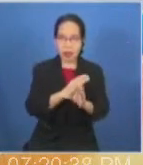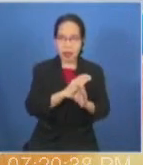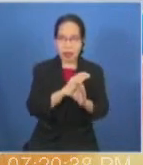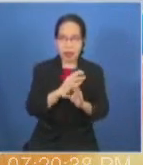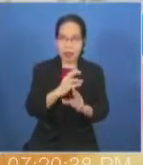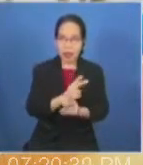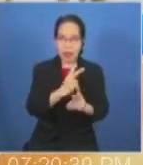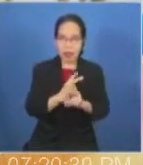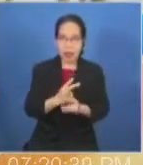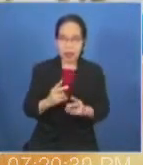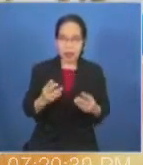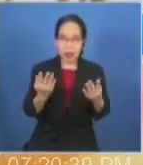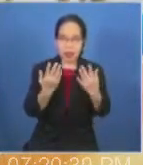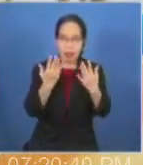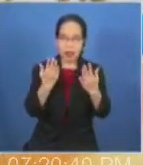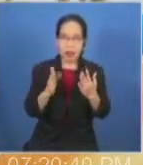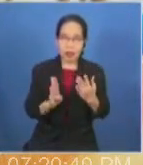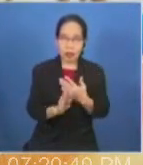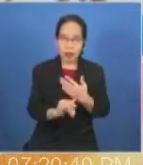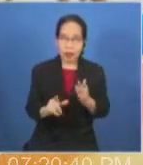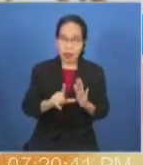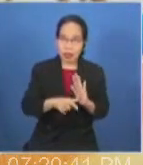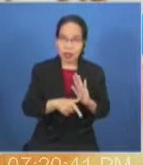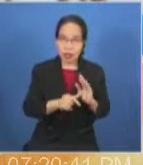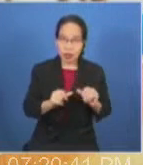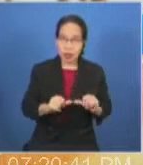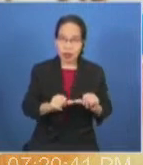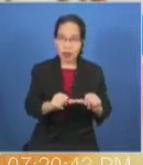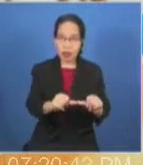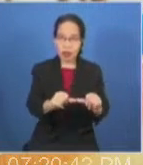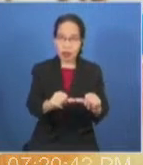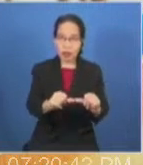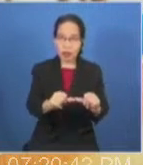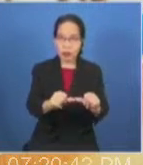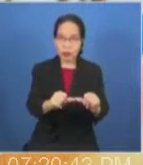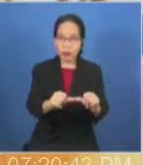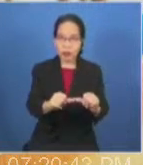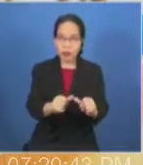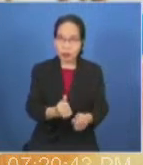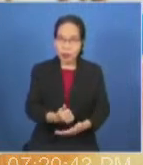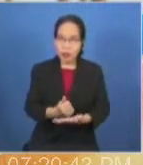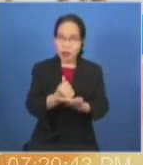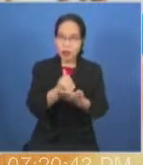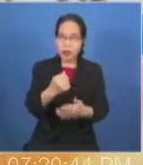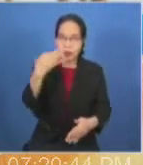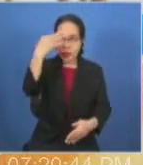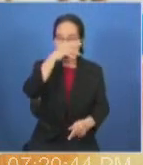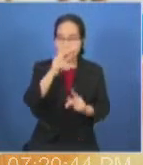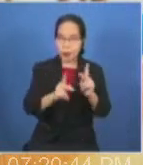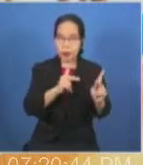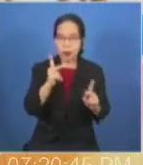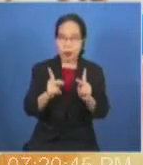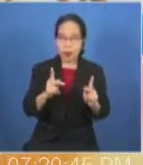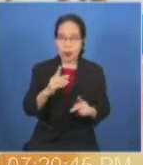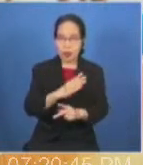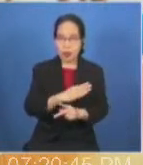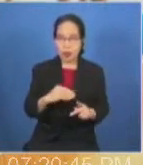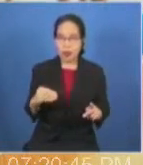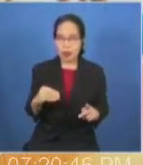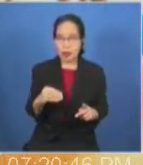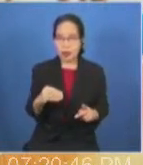caring. We will go back to them later as we continue to reach out to our fellow men.